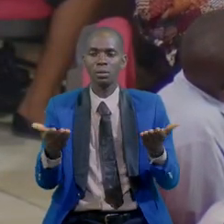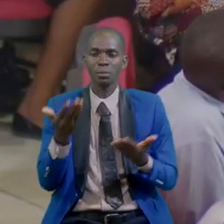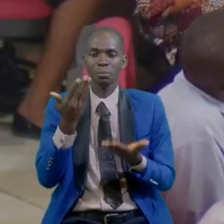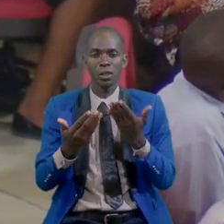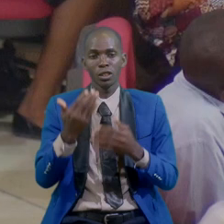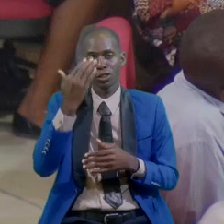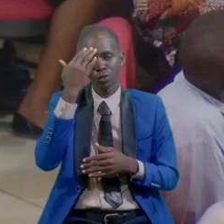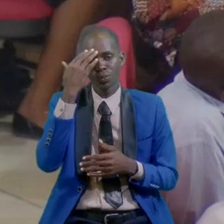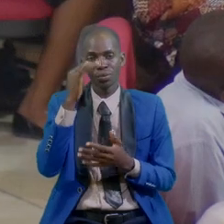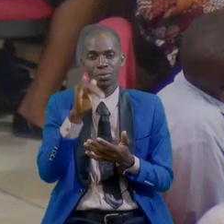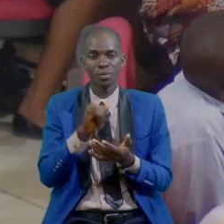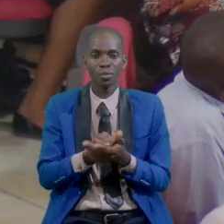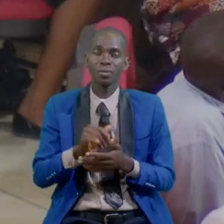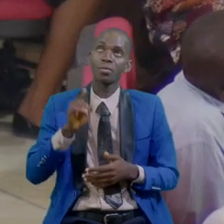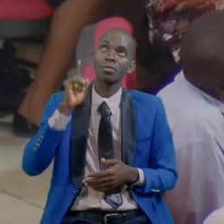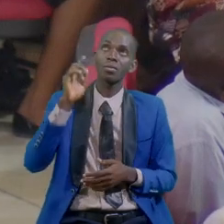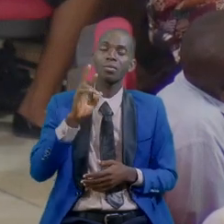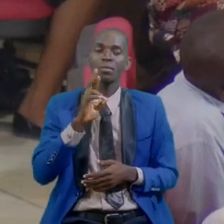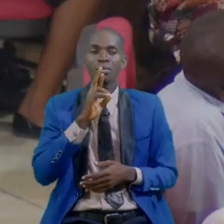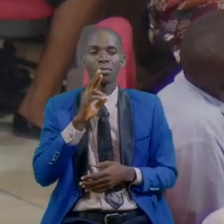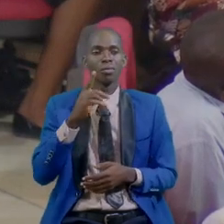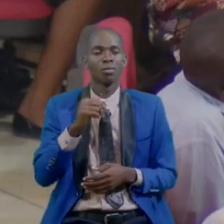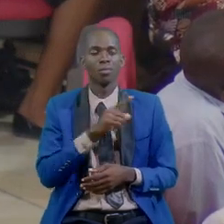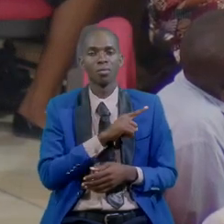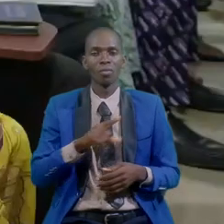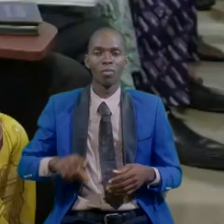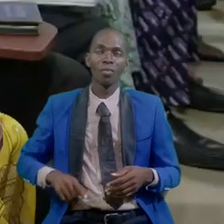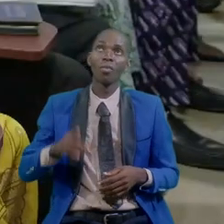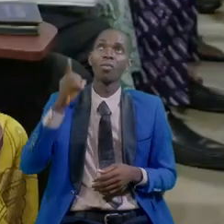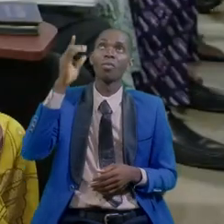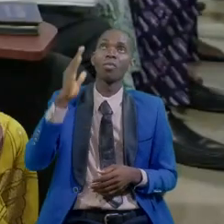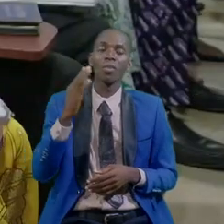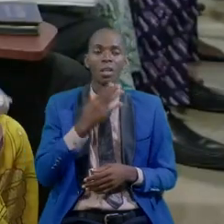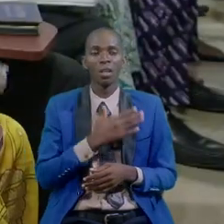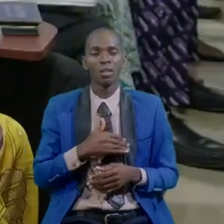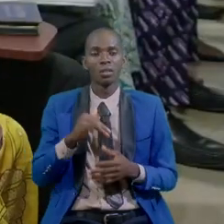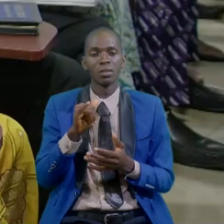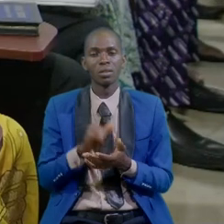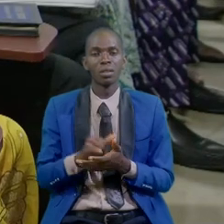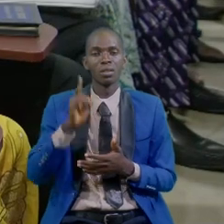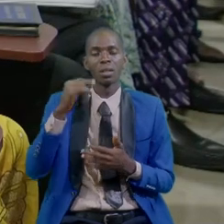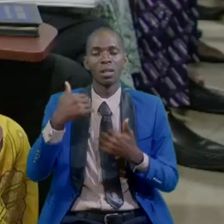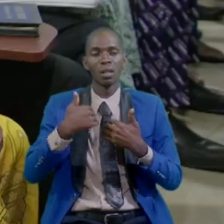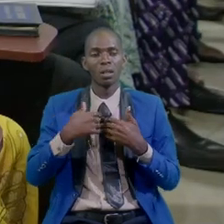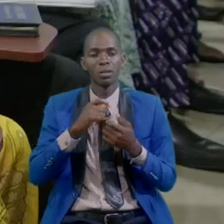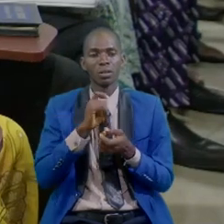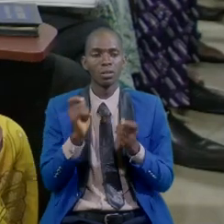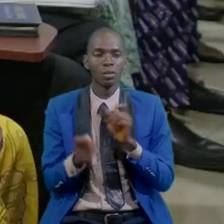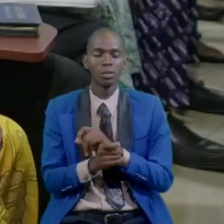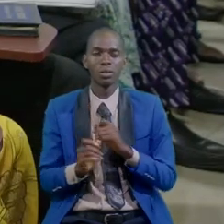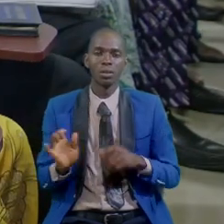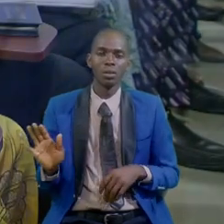that thou art God. Look at this, and that thou hast turned their